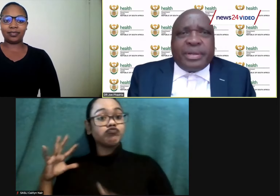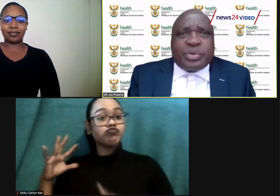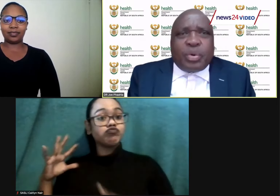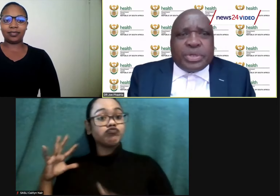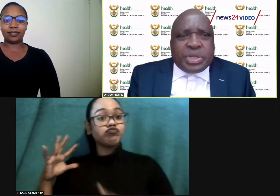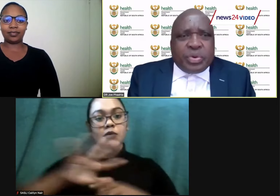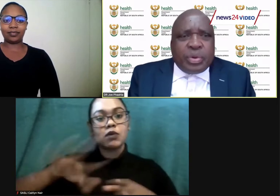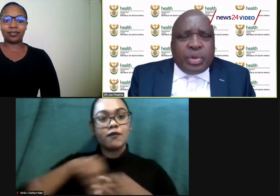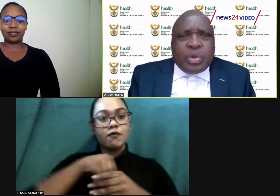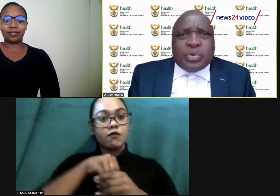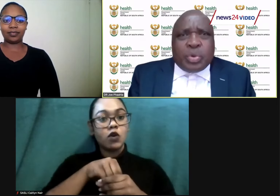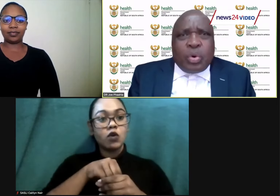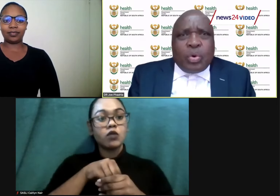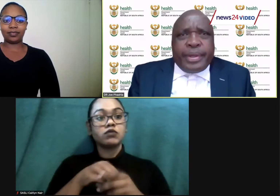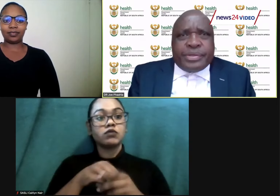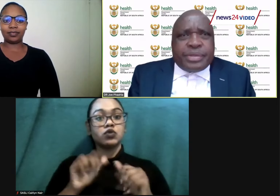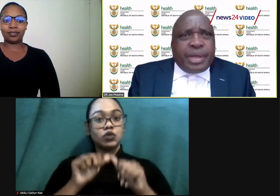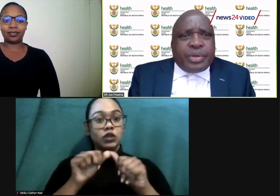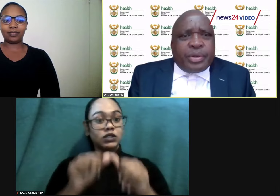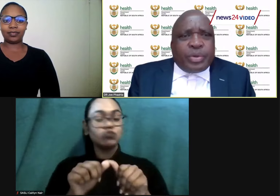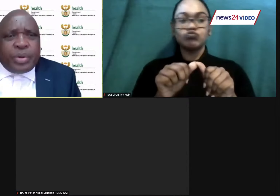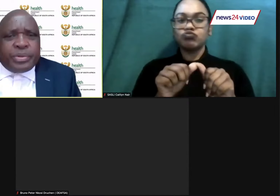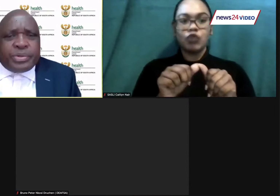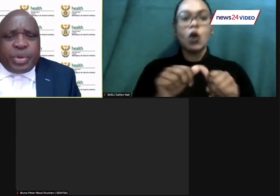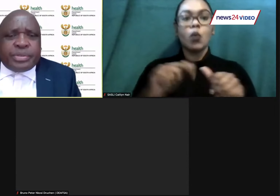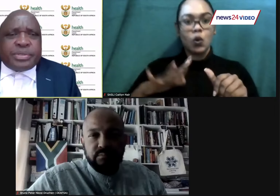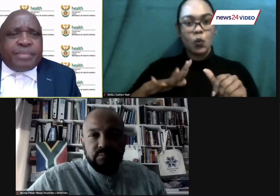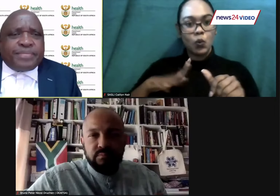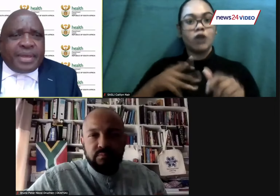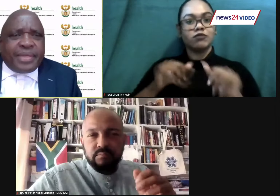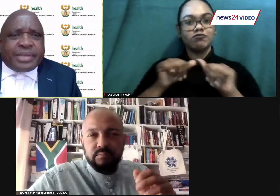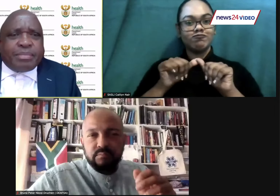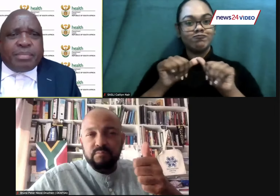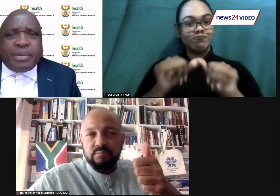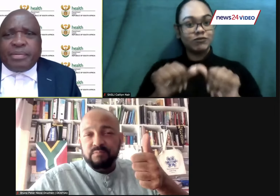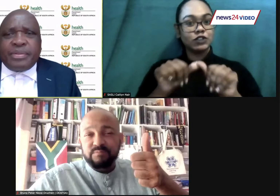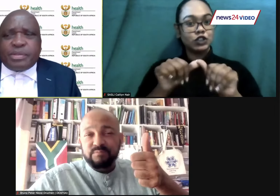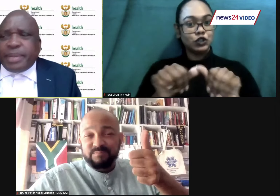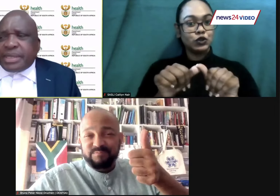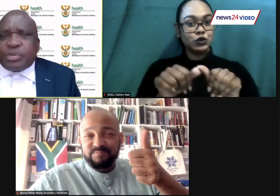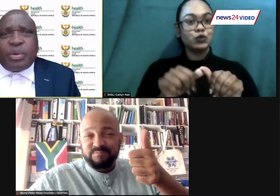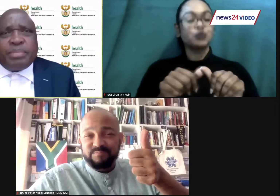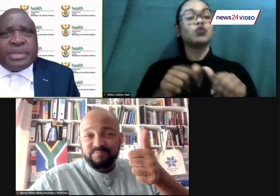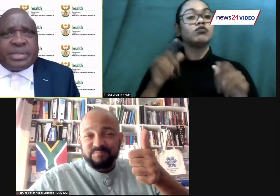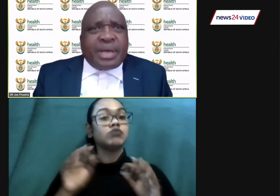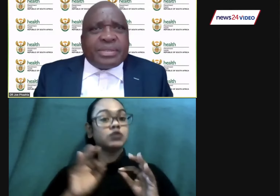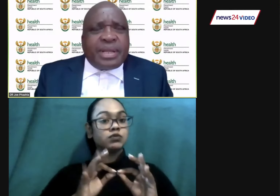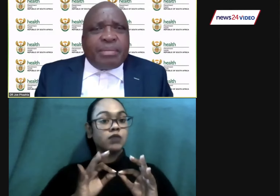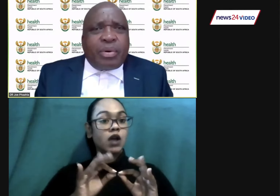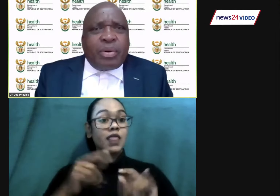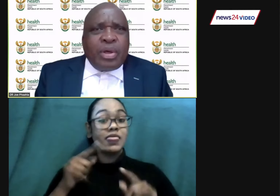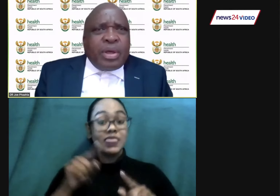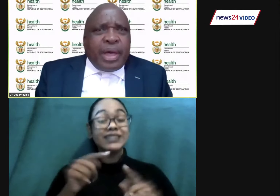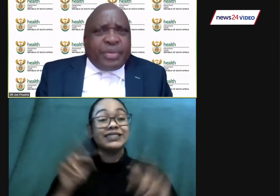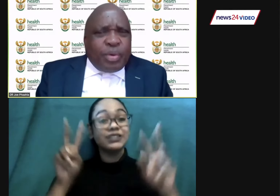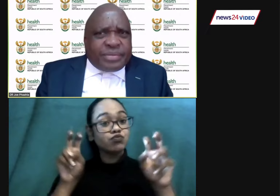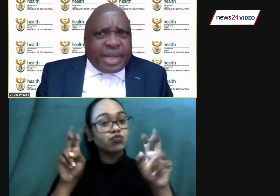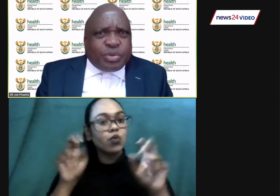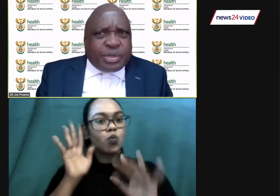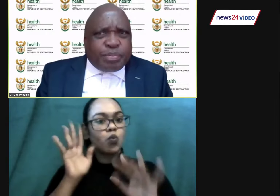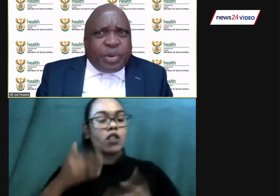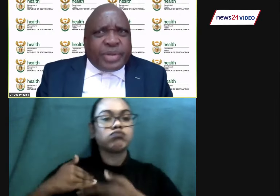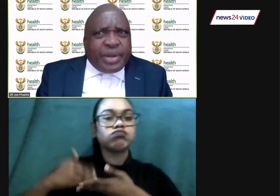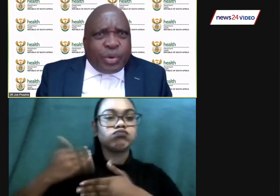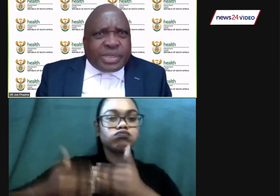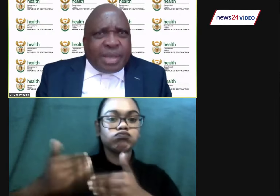speculation to continue. So don't fear that maybe these matters won't be discussed anymore. I think we have